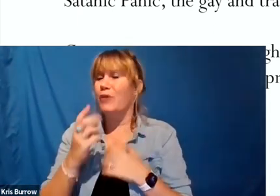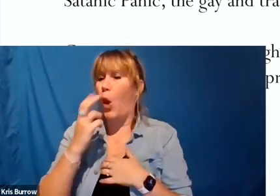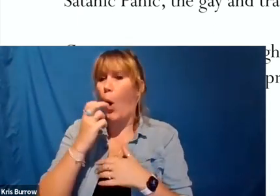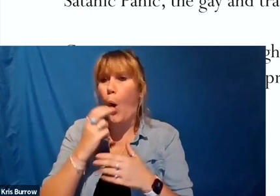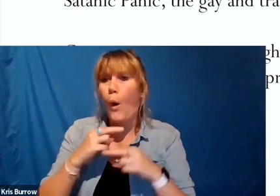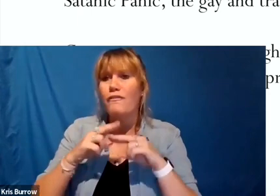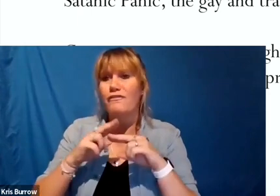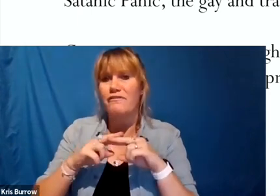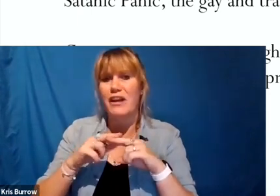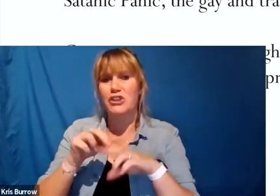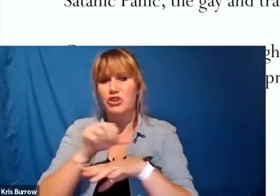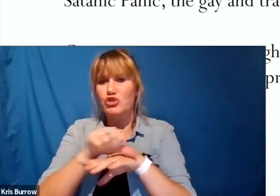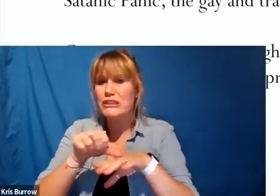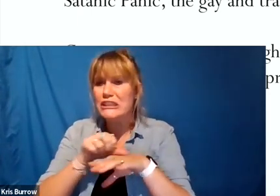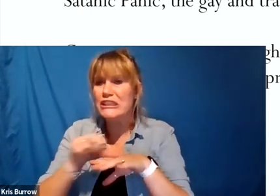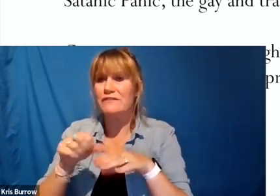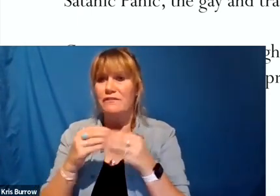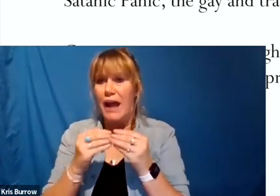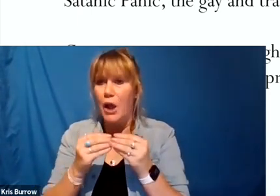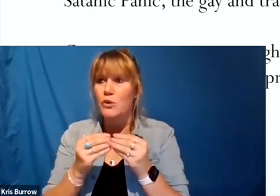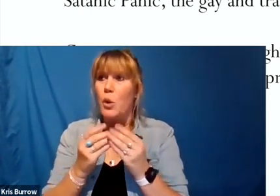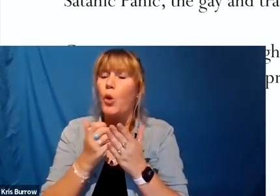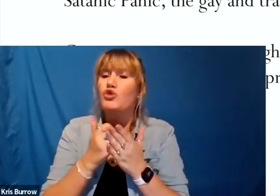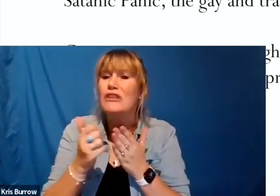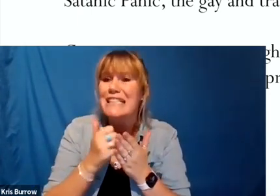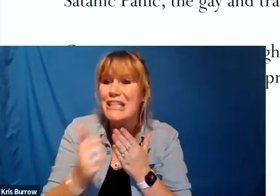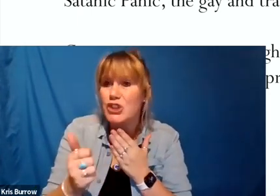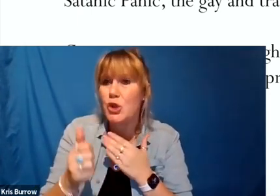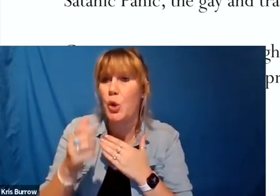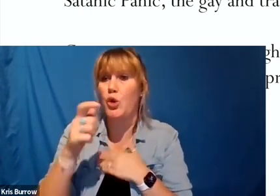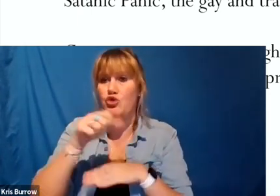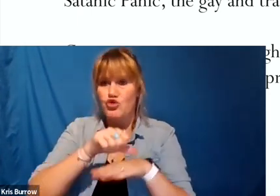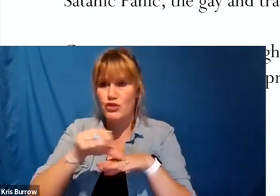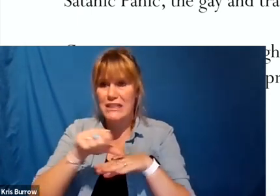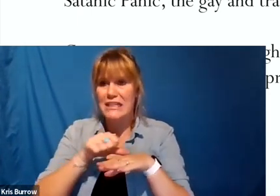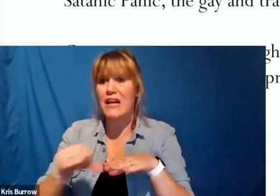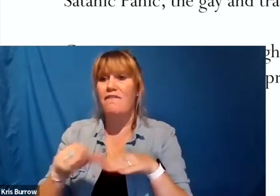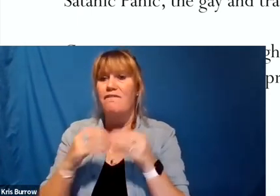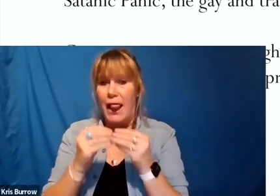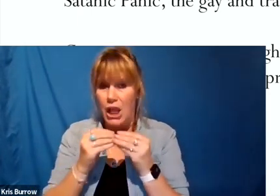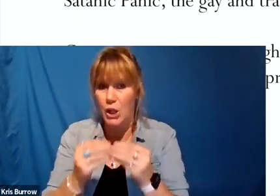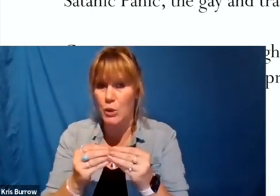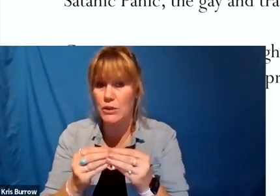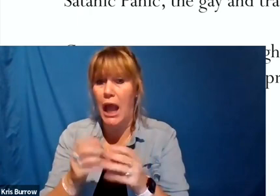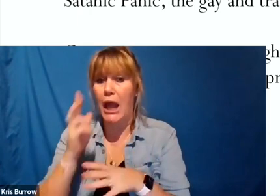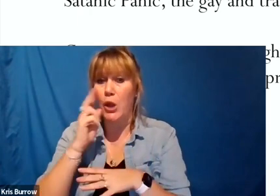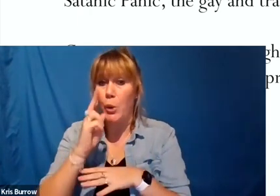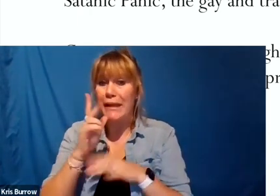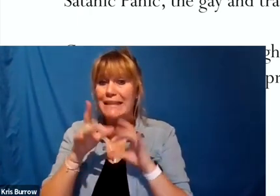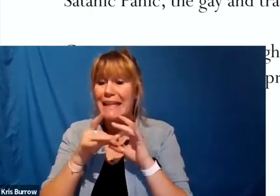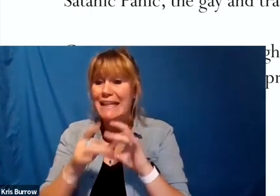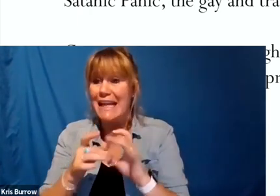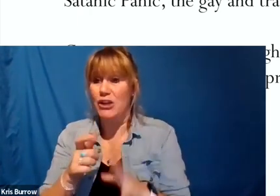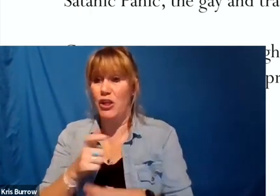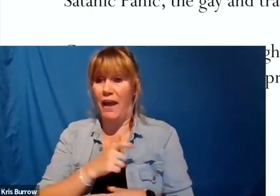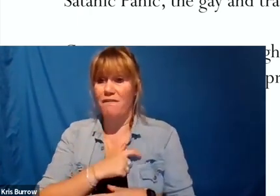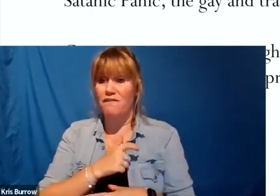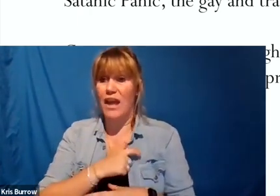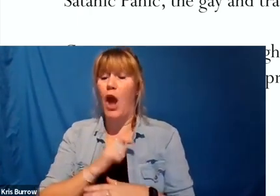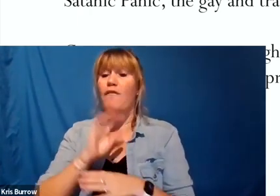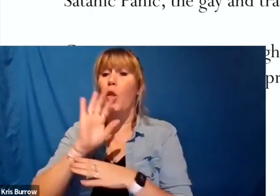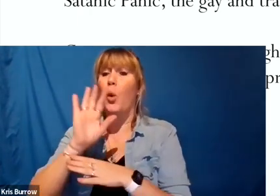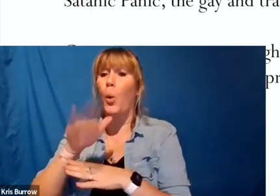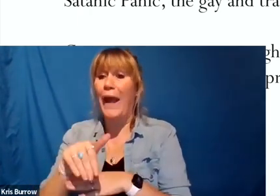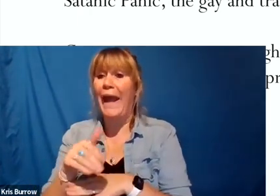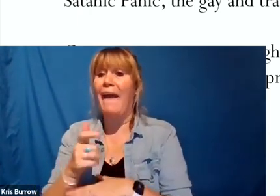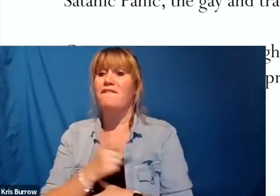fear. It's also, you can see it through the fear of Indigenous and pagan